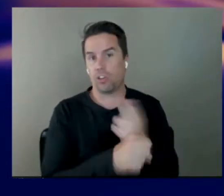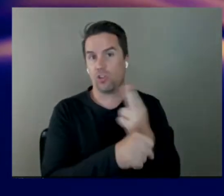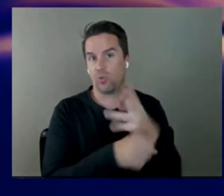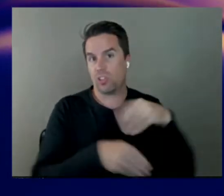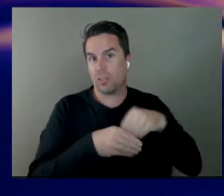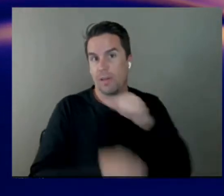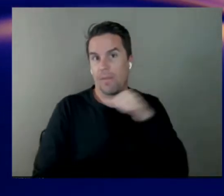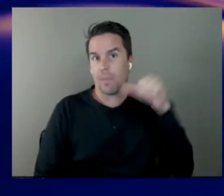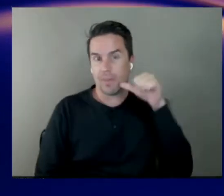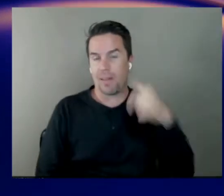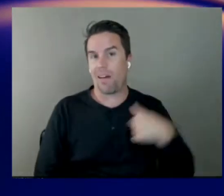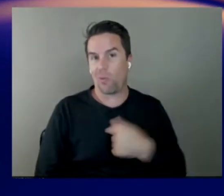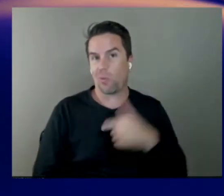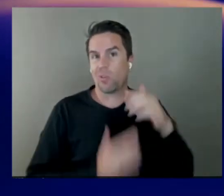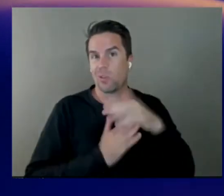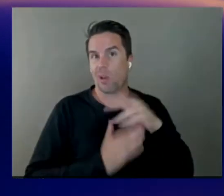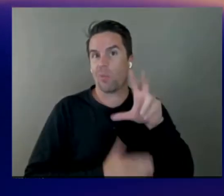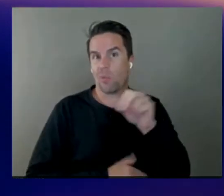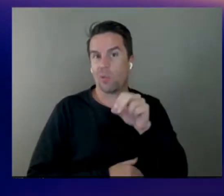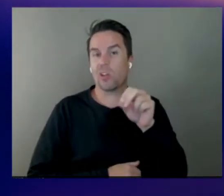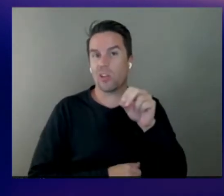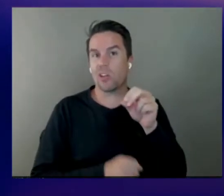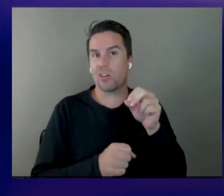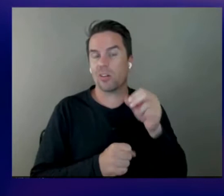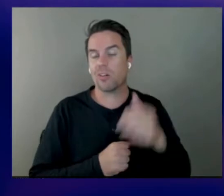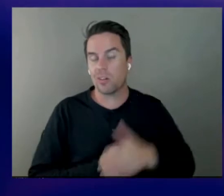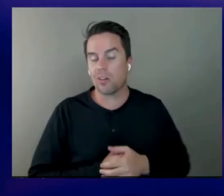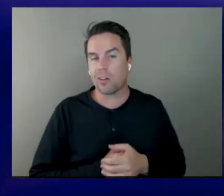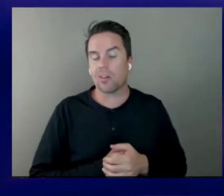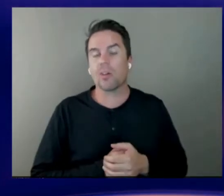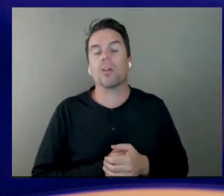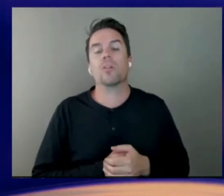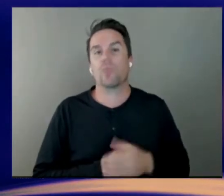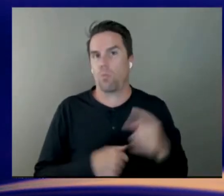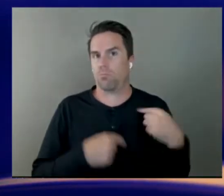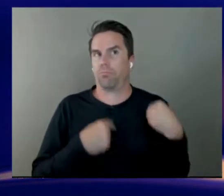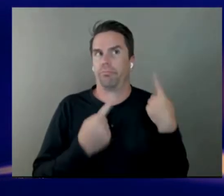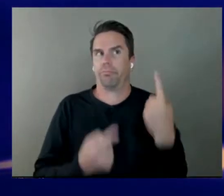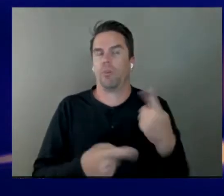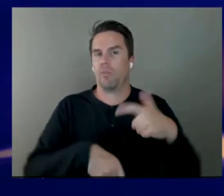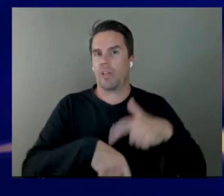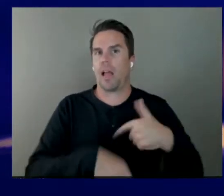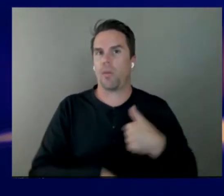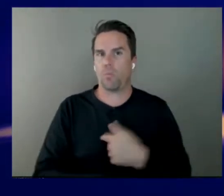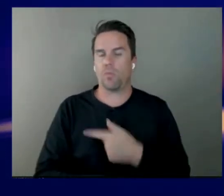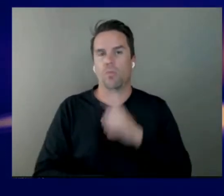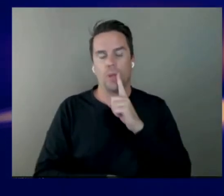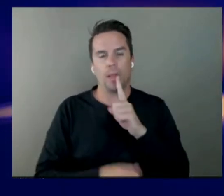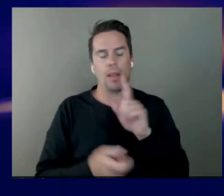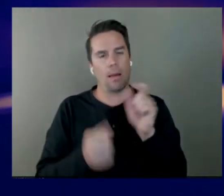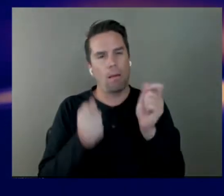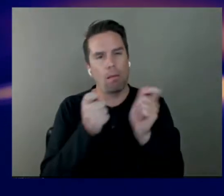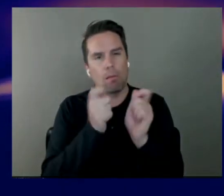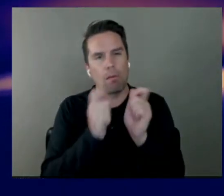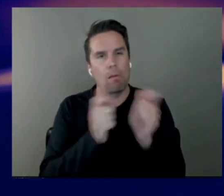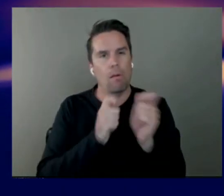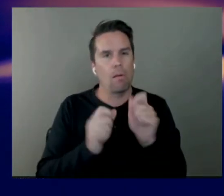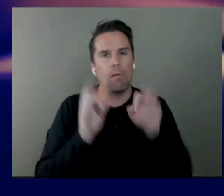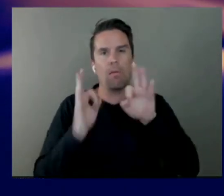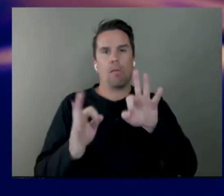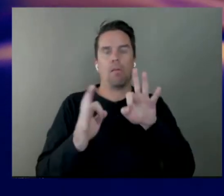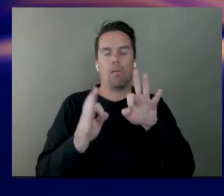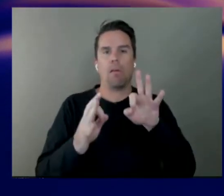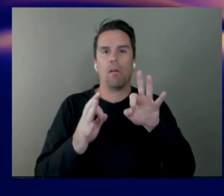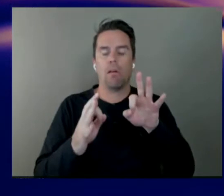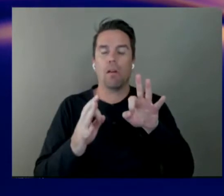of Amazon in terms of the usage that we have. And so over time, we've refined the functionality of it. And then 2 years ago, we launched it